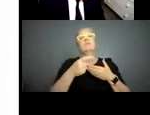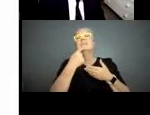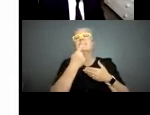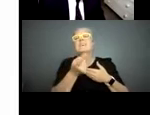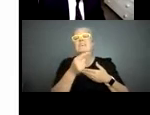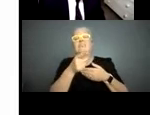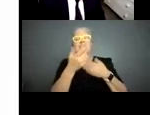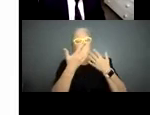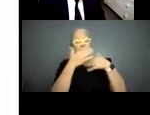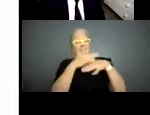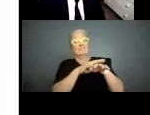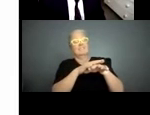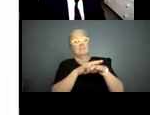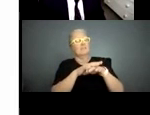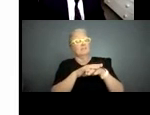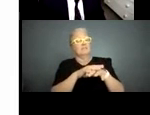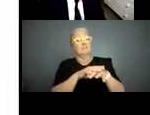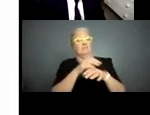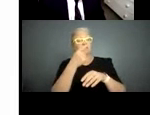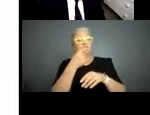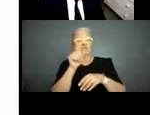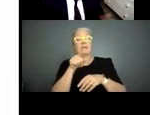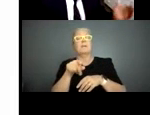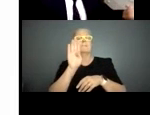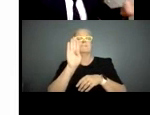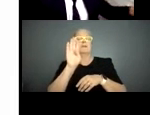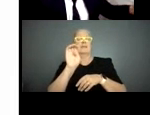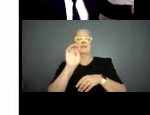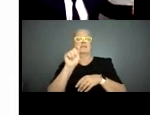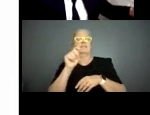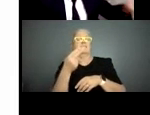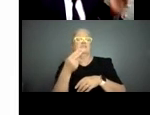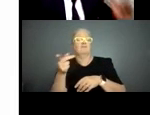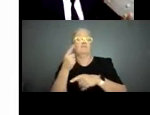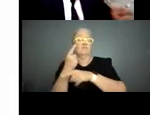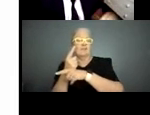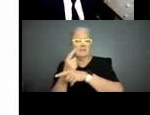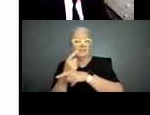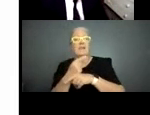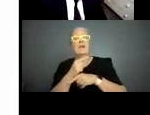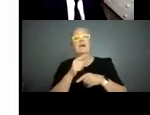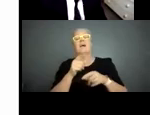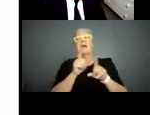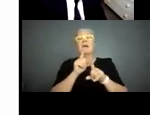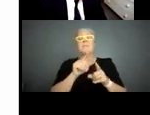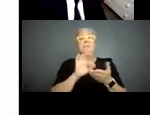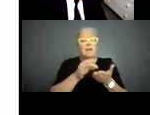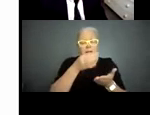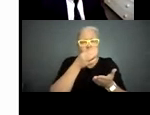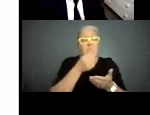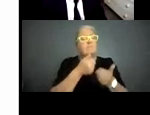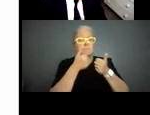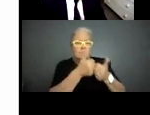again integration. That's Why Beth. Not inclusion? Because they are getting the medication right. They're allowing her to